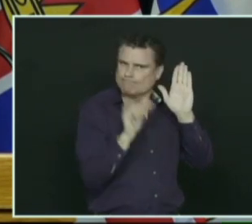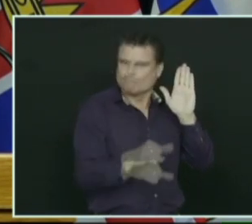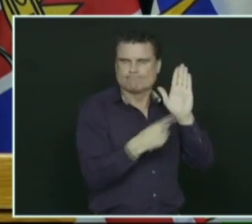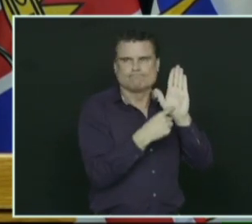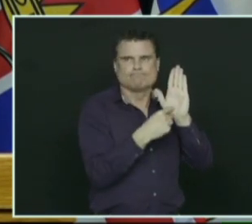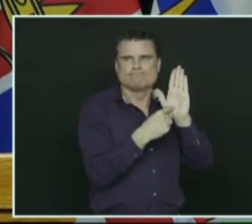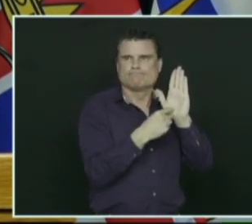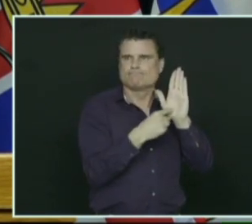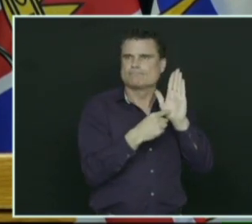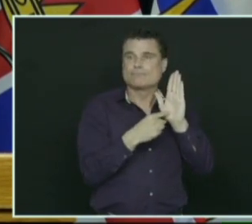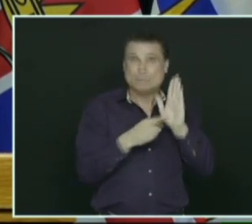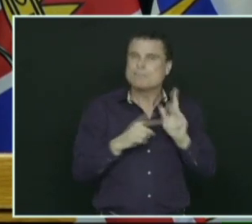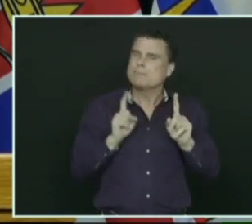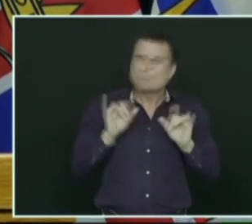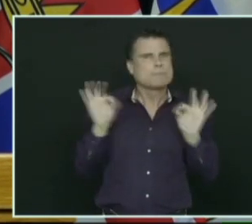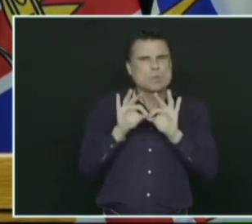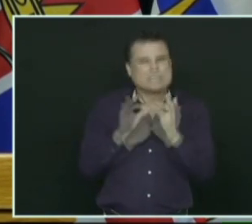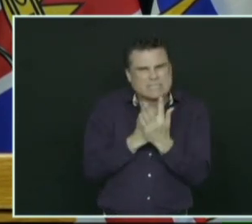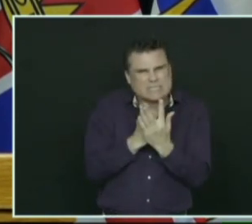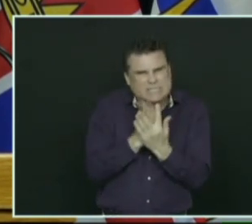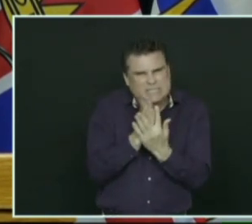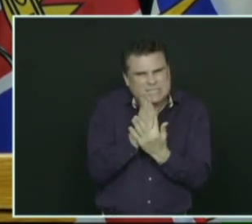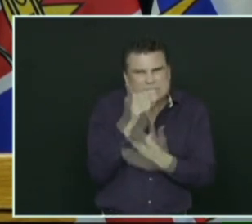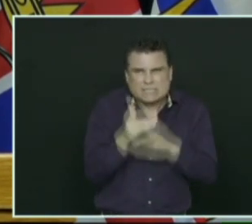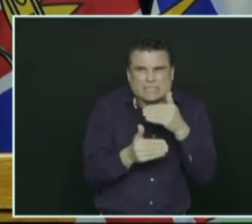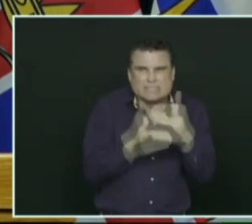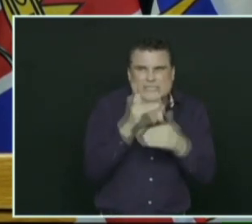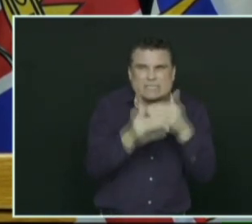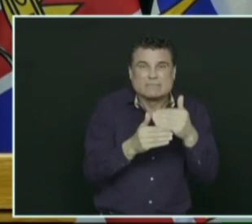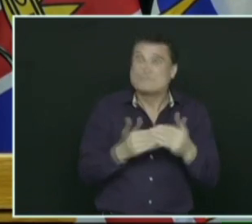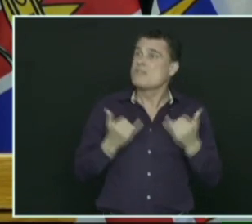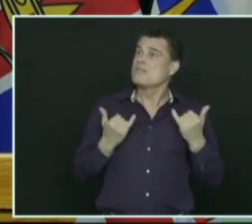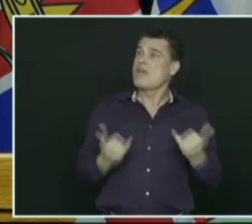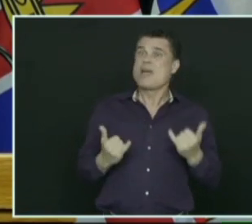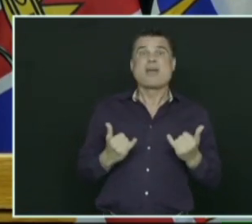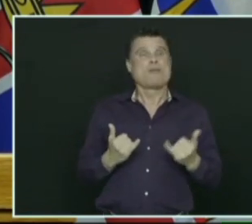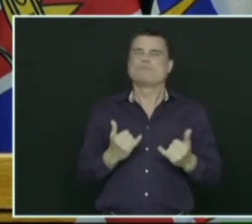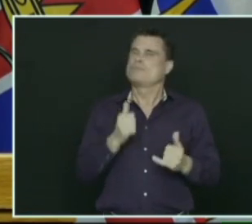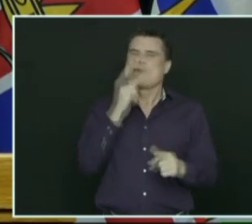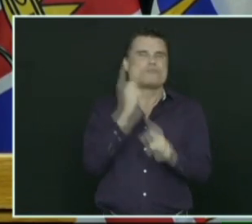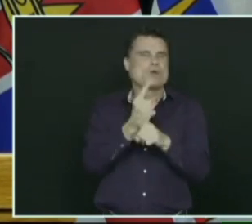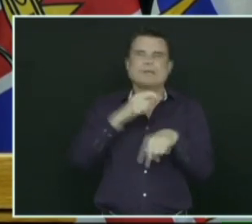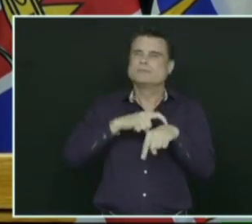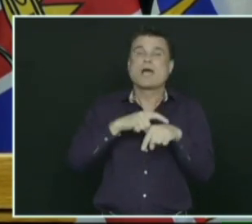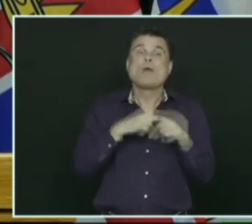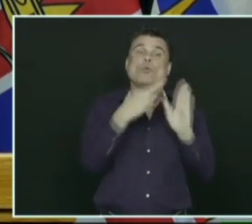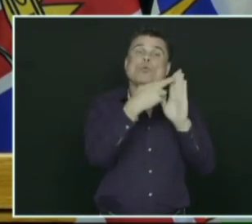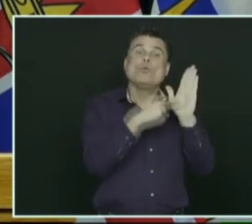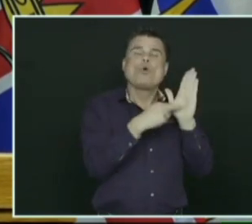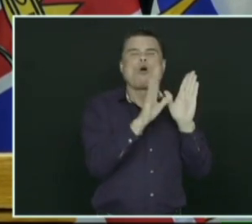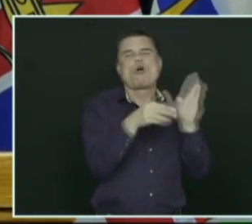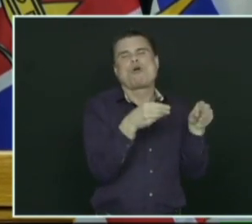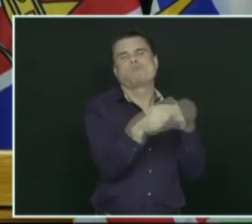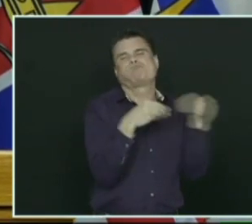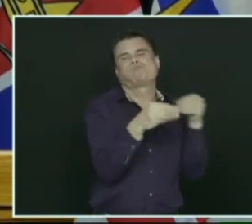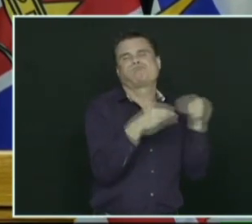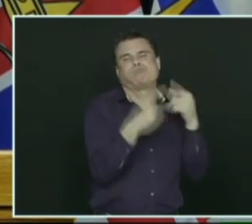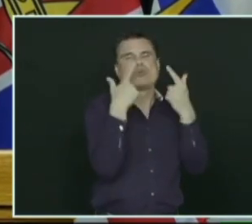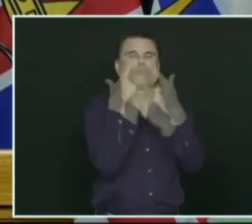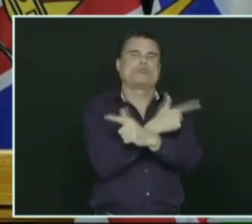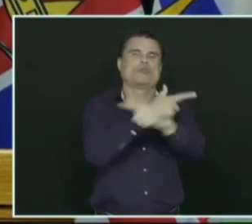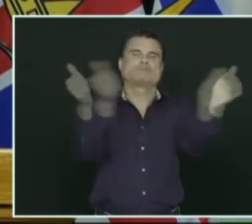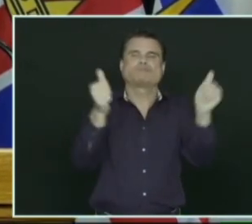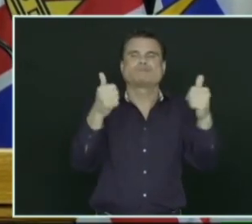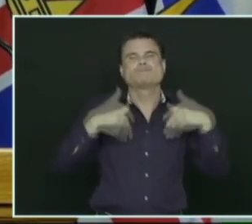will watch this and say, hey, how about I go out and break these rules as well? Yeah. I'll start by saying, you